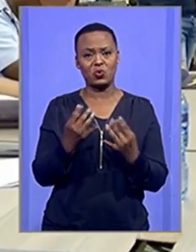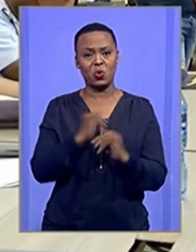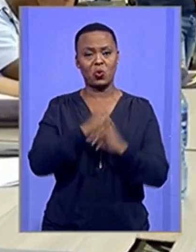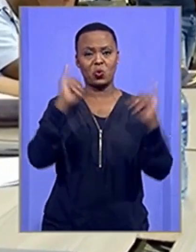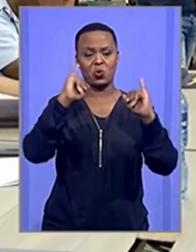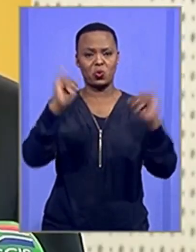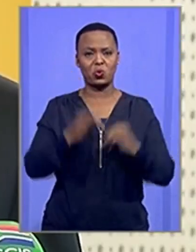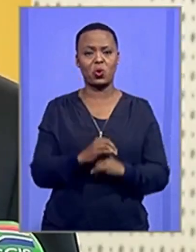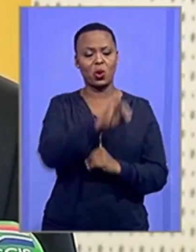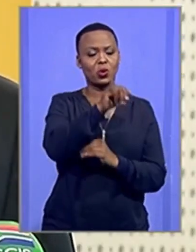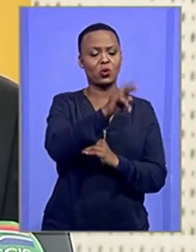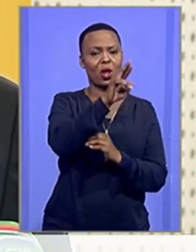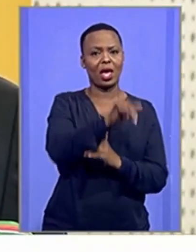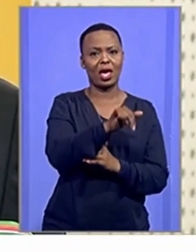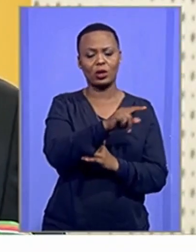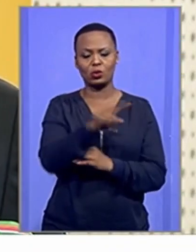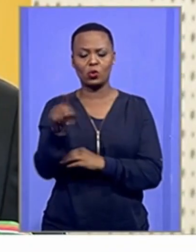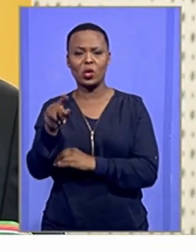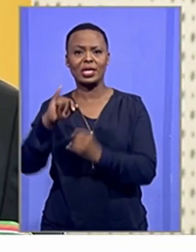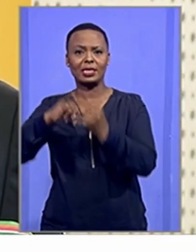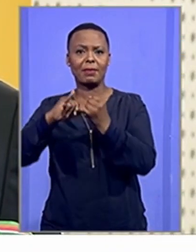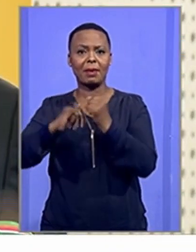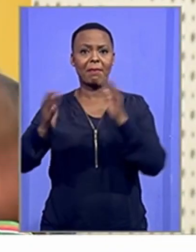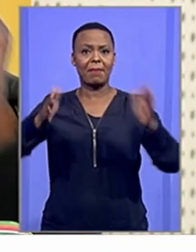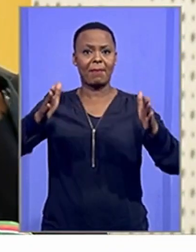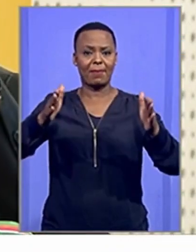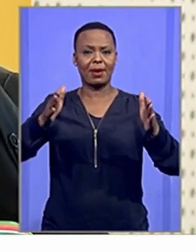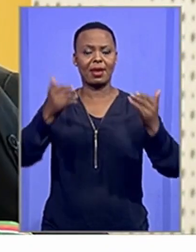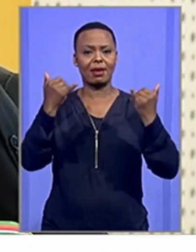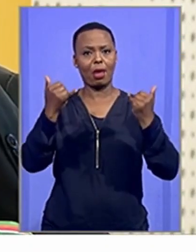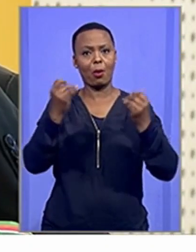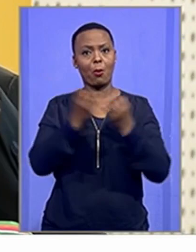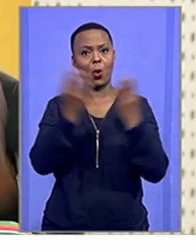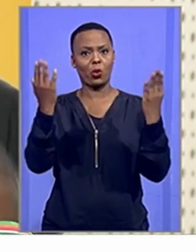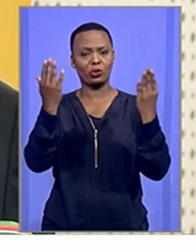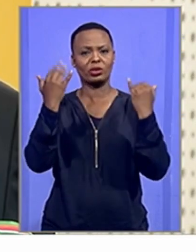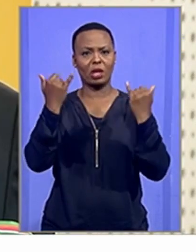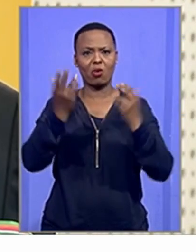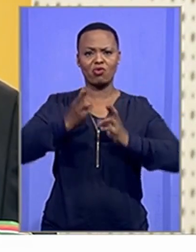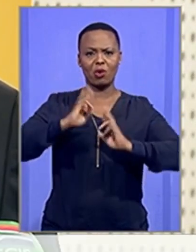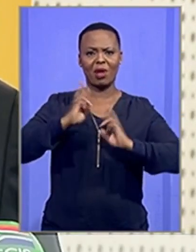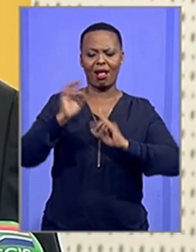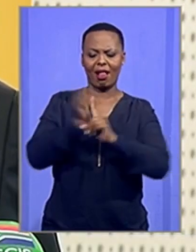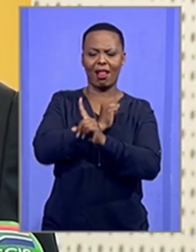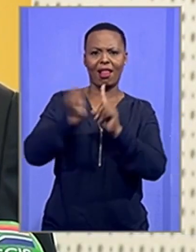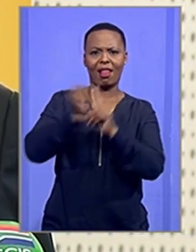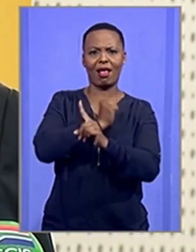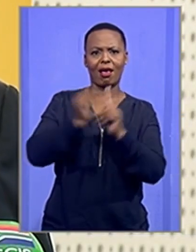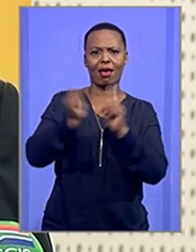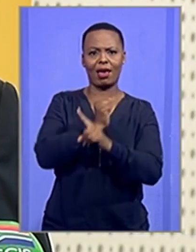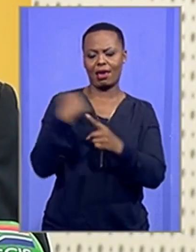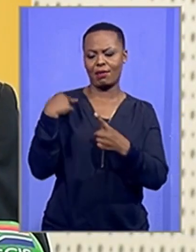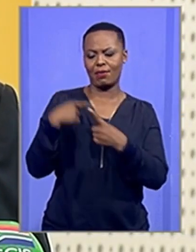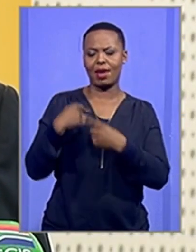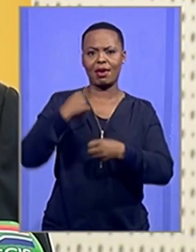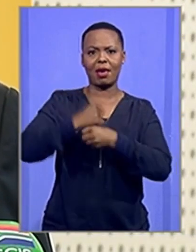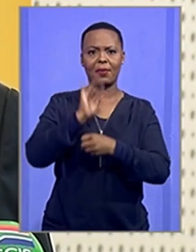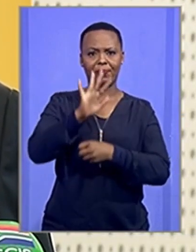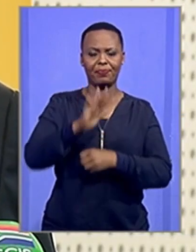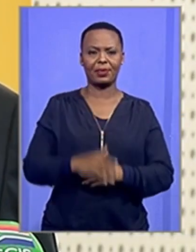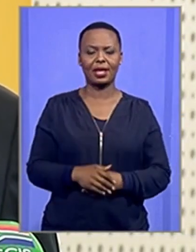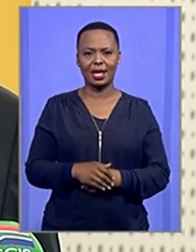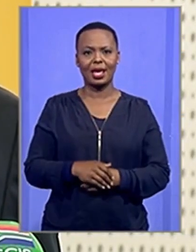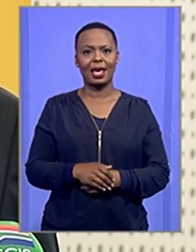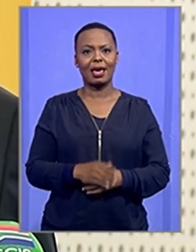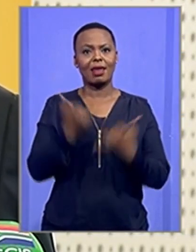months saw a record number of assault cases reported to the police in 5 years. The SABC